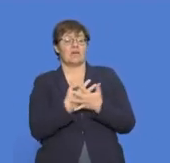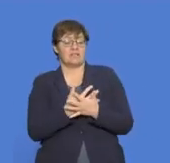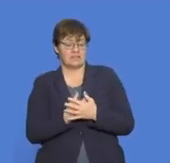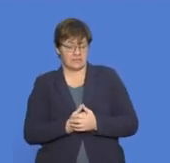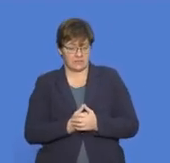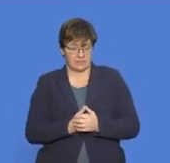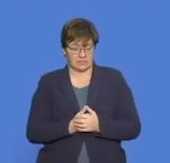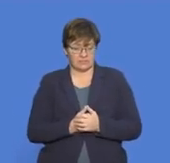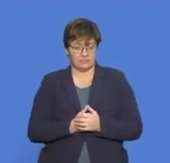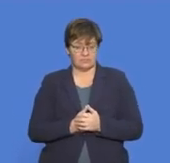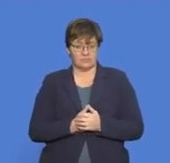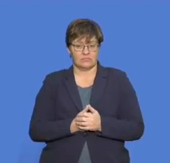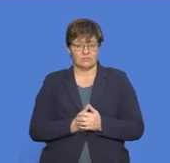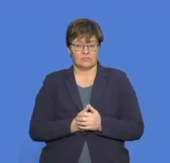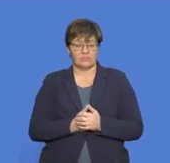more quickly?